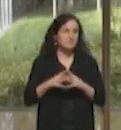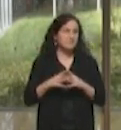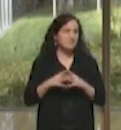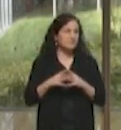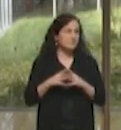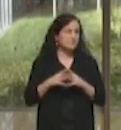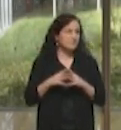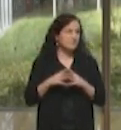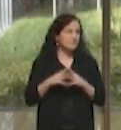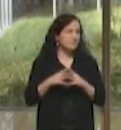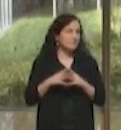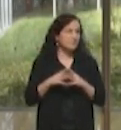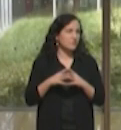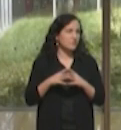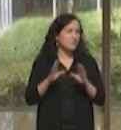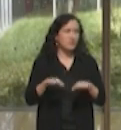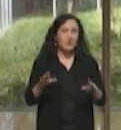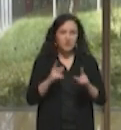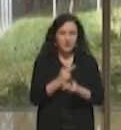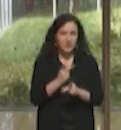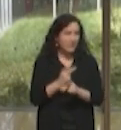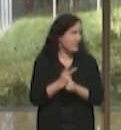As I mentioned, childcare,